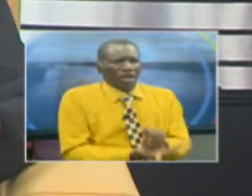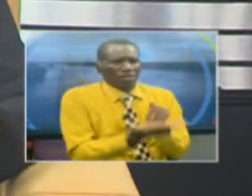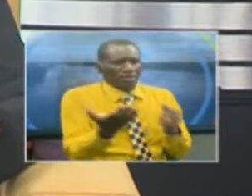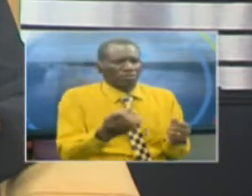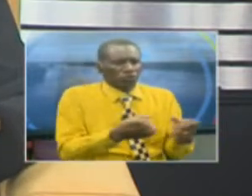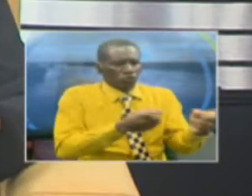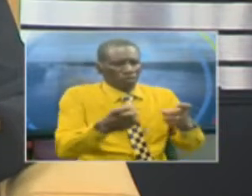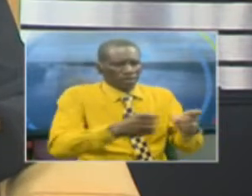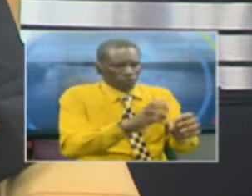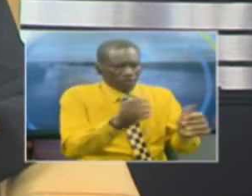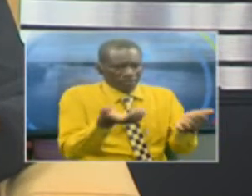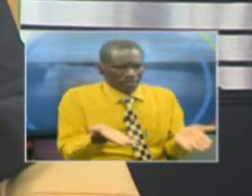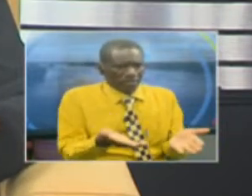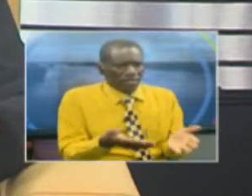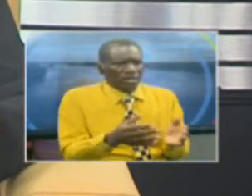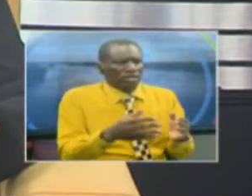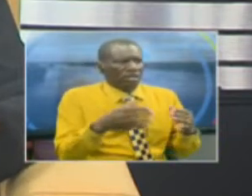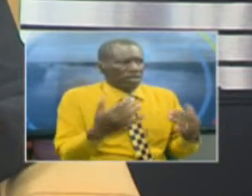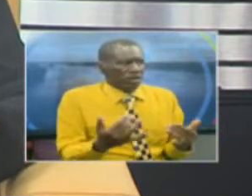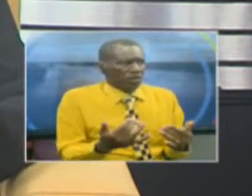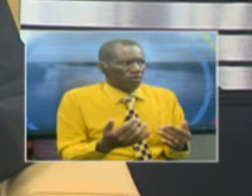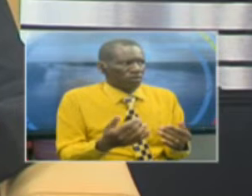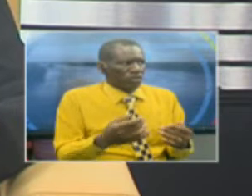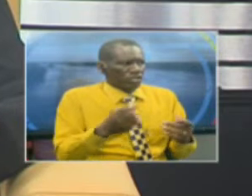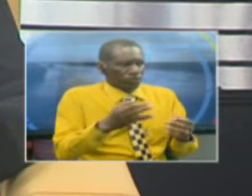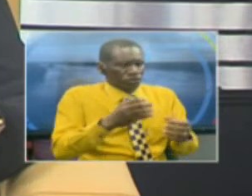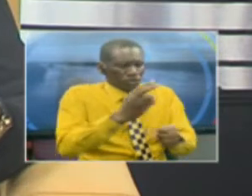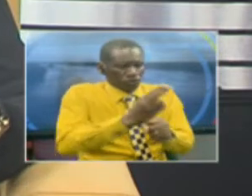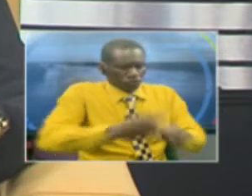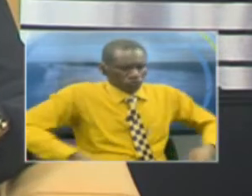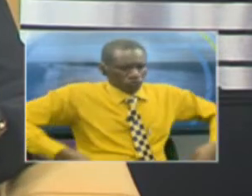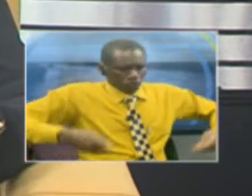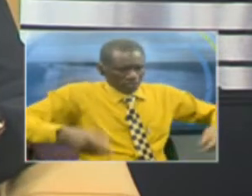amenities. Catherine Siokau is a wheelchair user. She spent